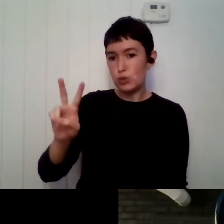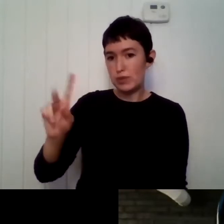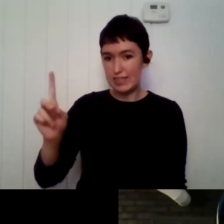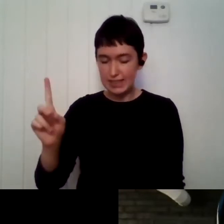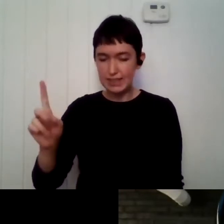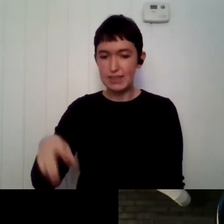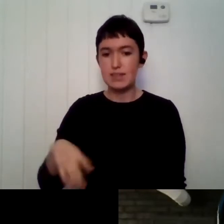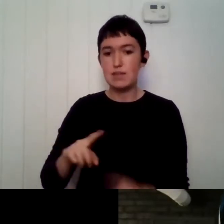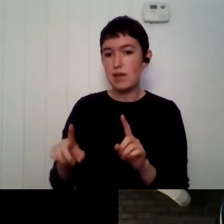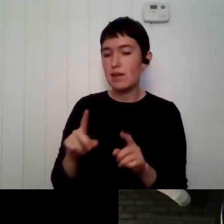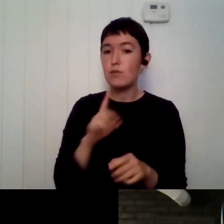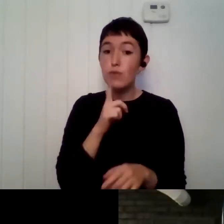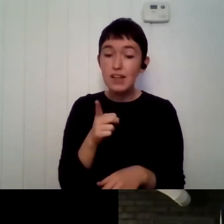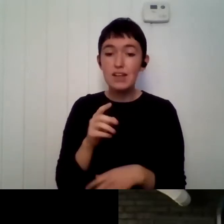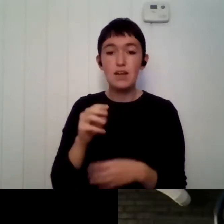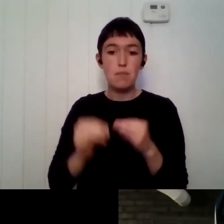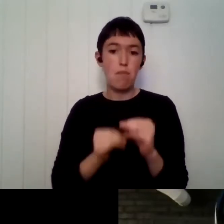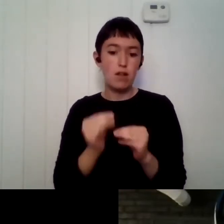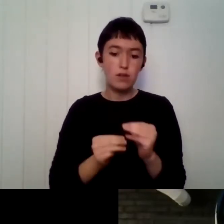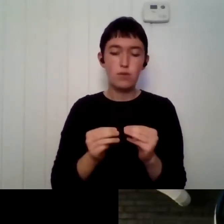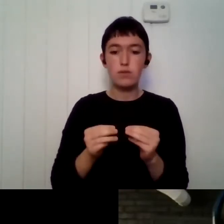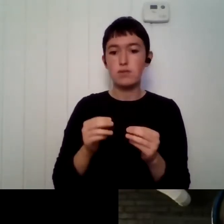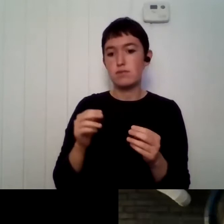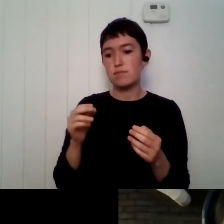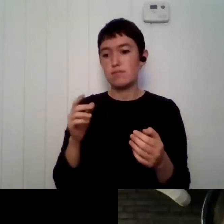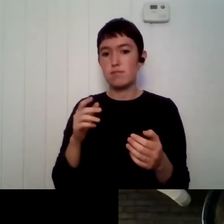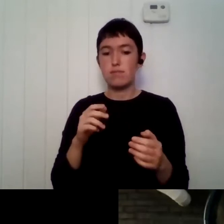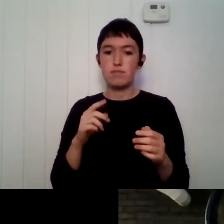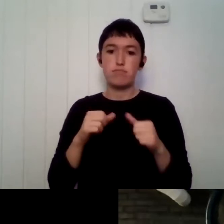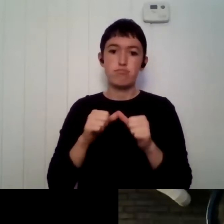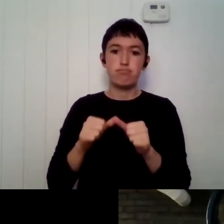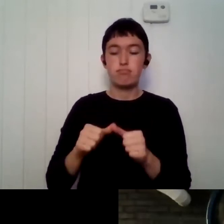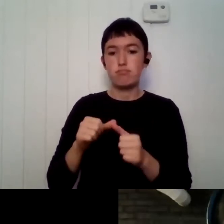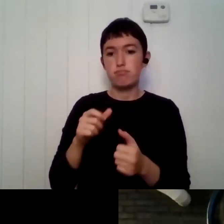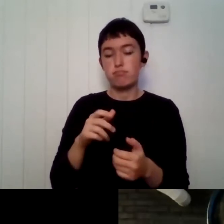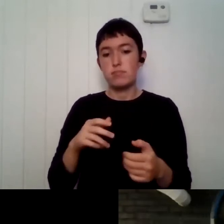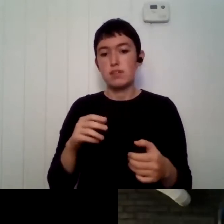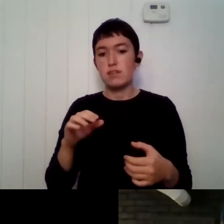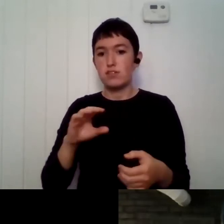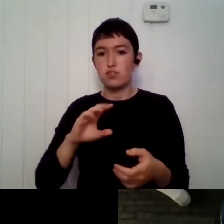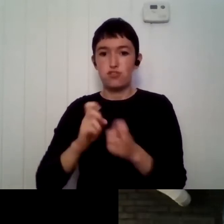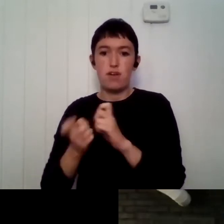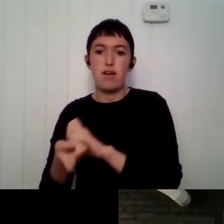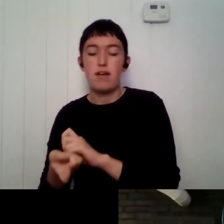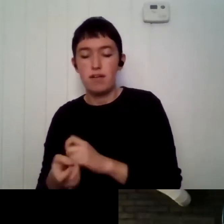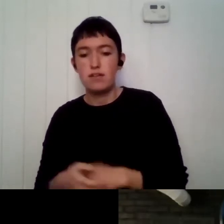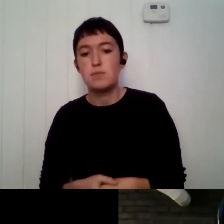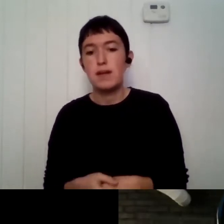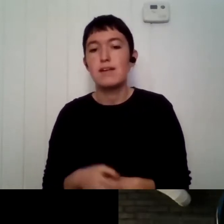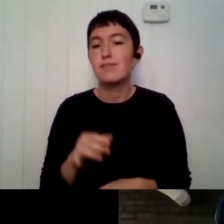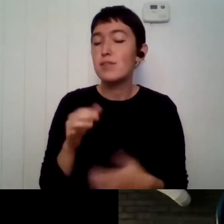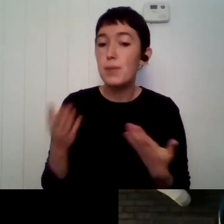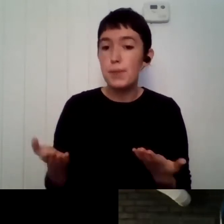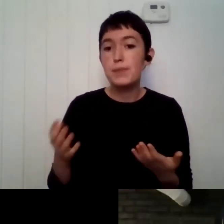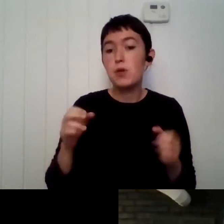rapidly interconverting conformers, right? So this could be a potential limitation of the